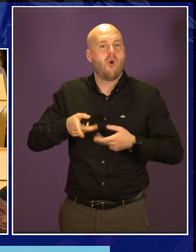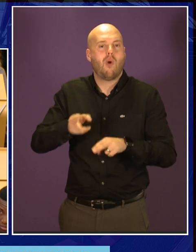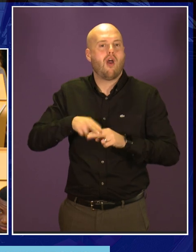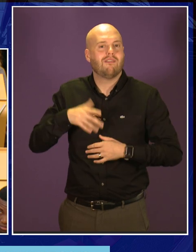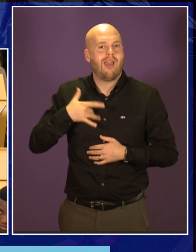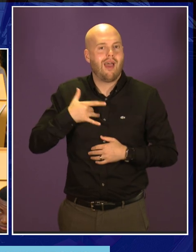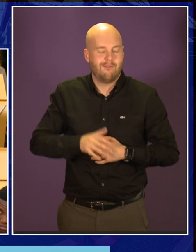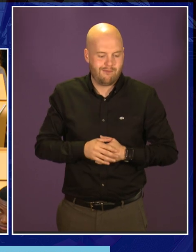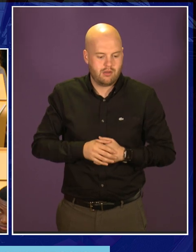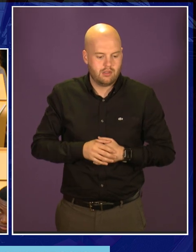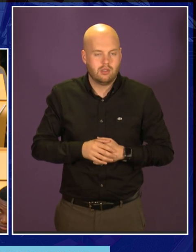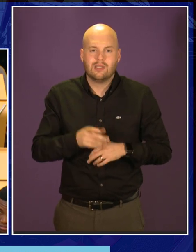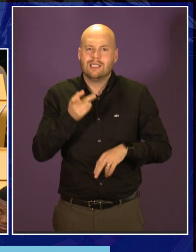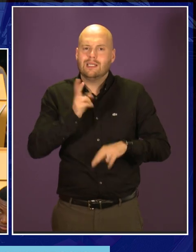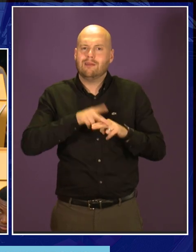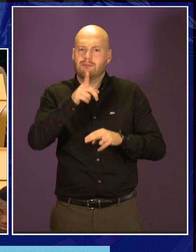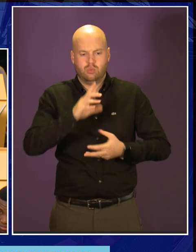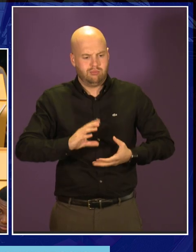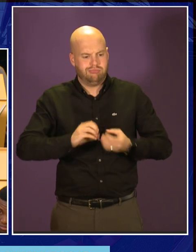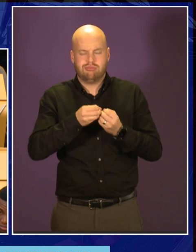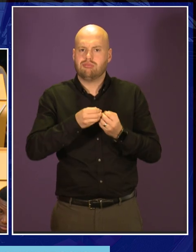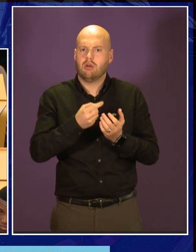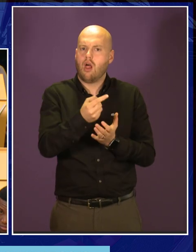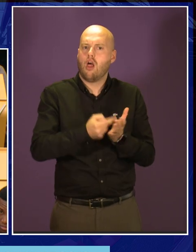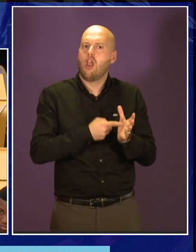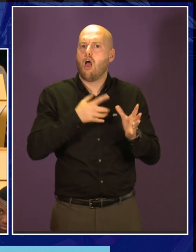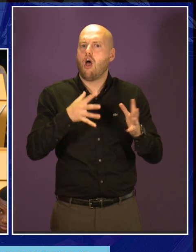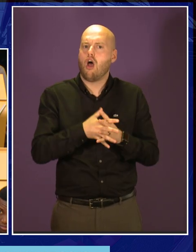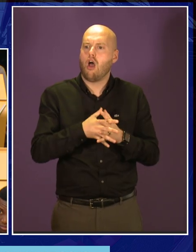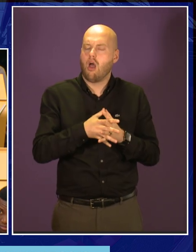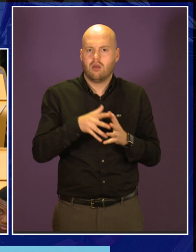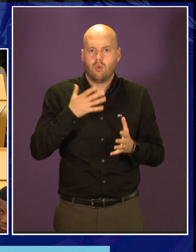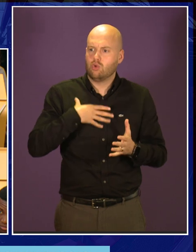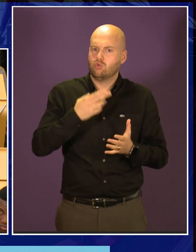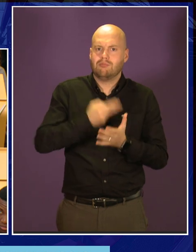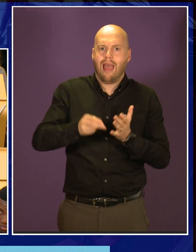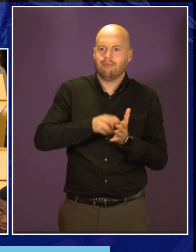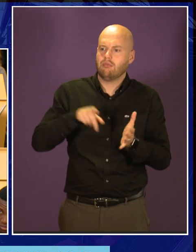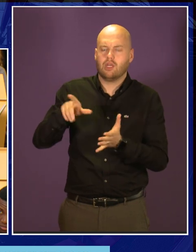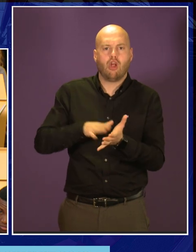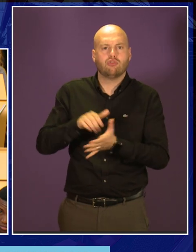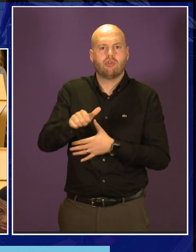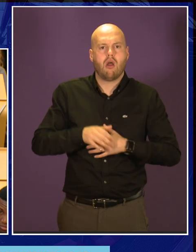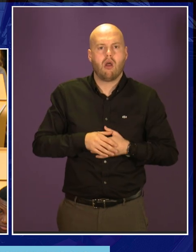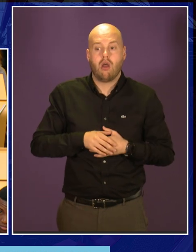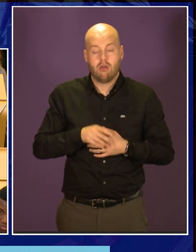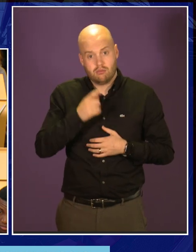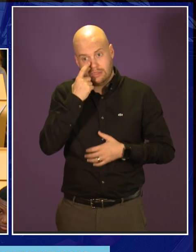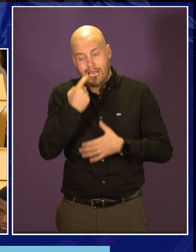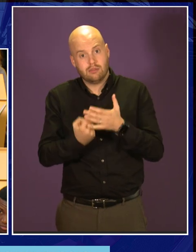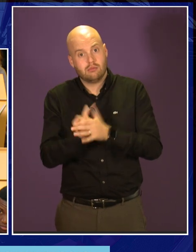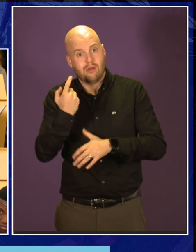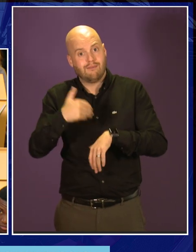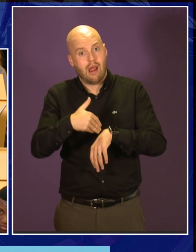a law to ban it, without telling them an alternative for them to be able to practice their culture, what you invite is violence. And we've seen